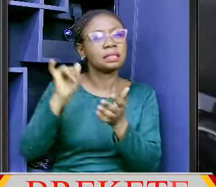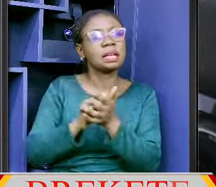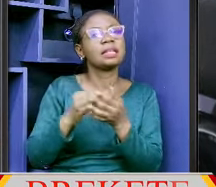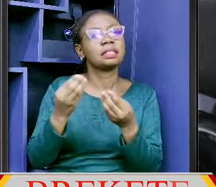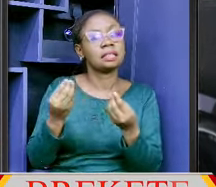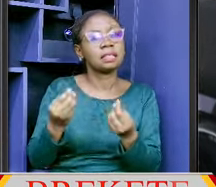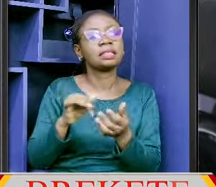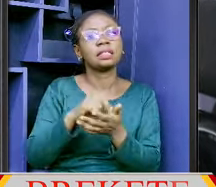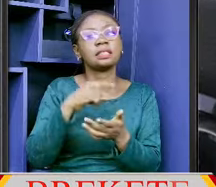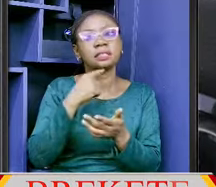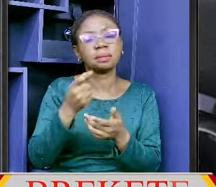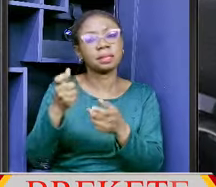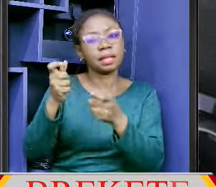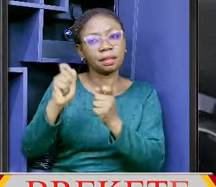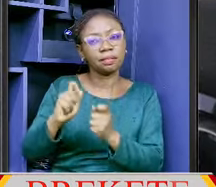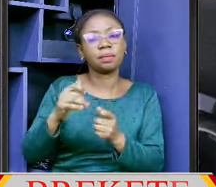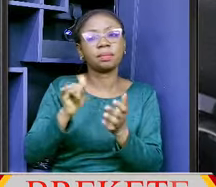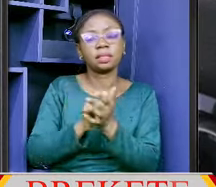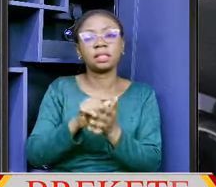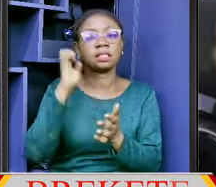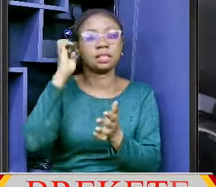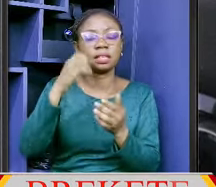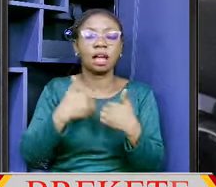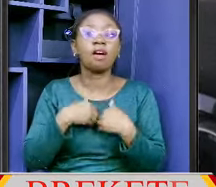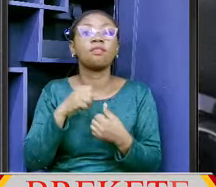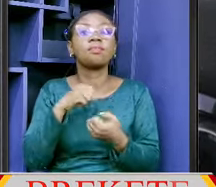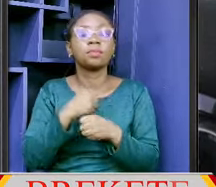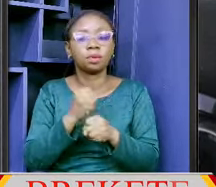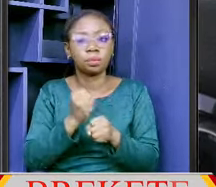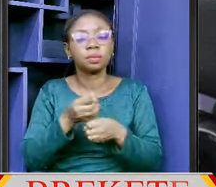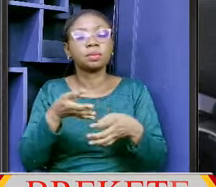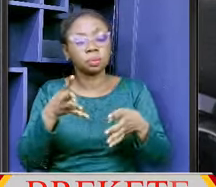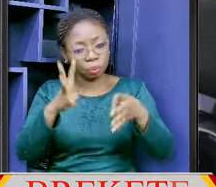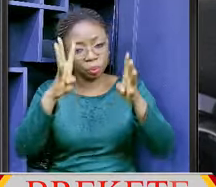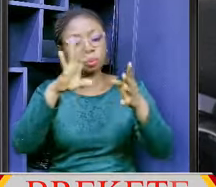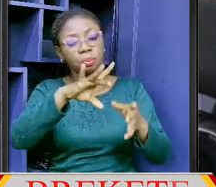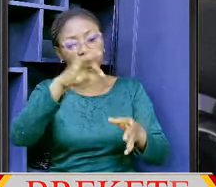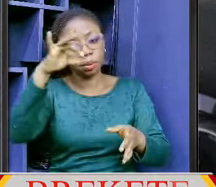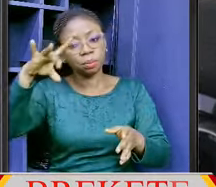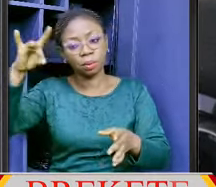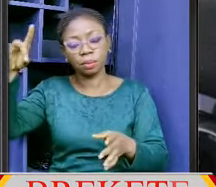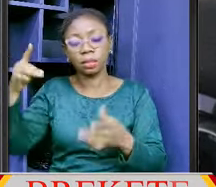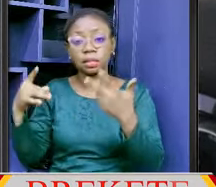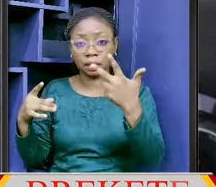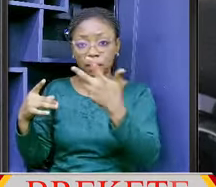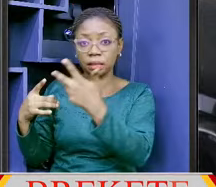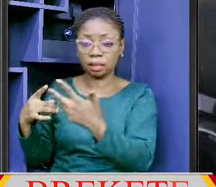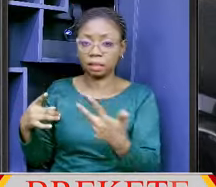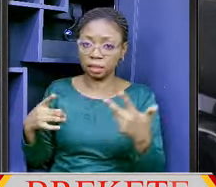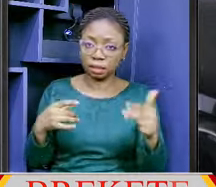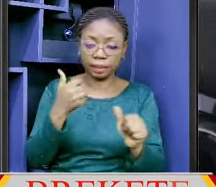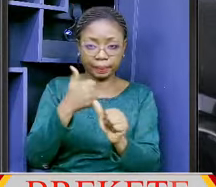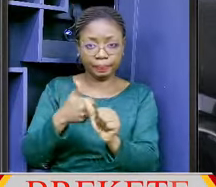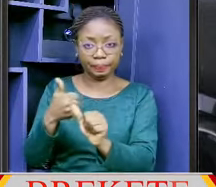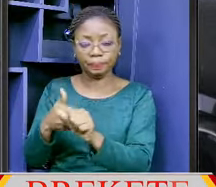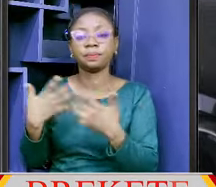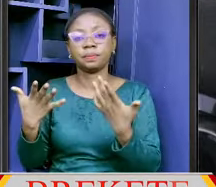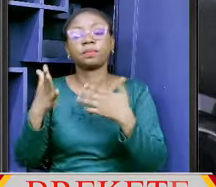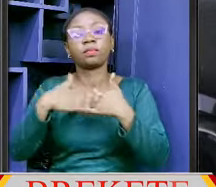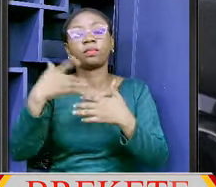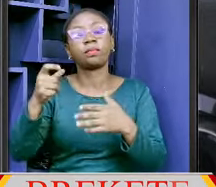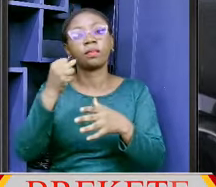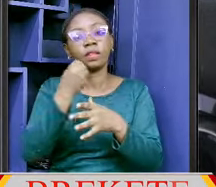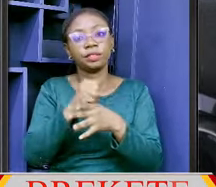he talks to me, then give him. Say he get problem. Say make una choose. Una can't choose 3-3. Yes, sir. I mean, not be so. Yes, sir. Now, after